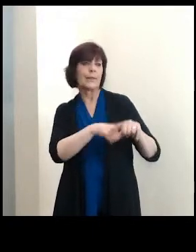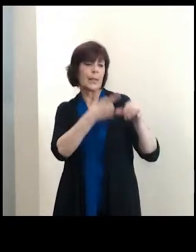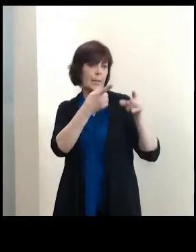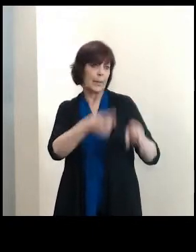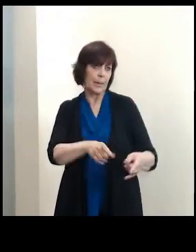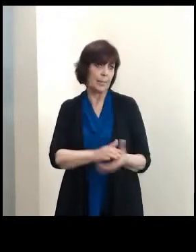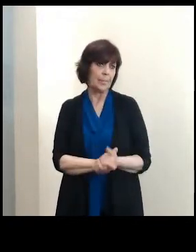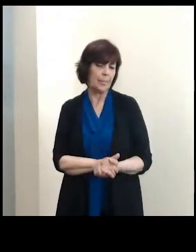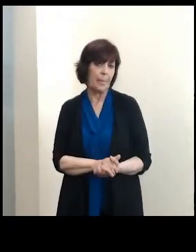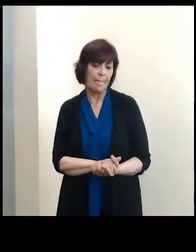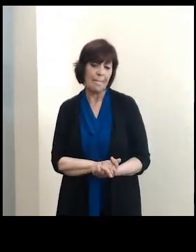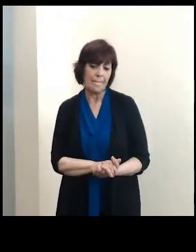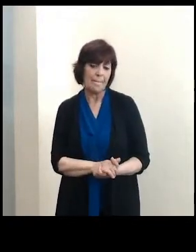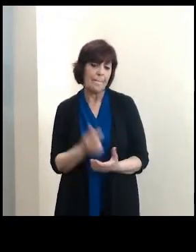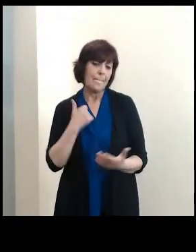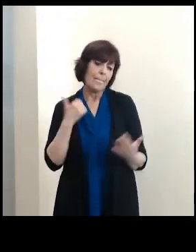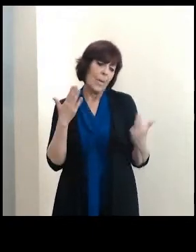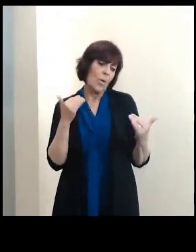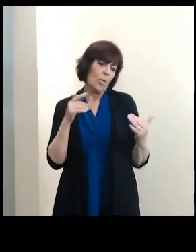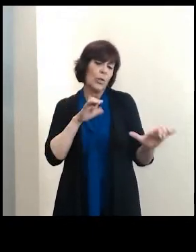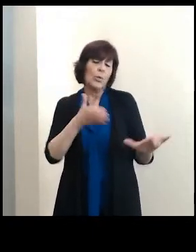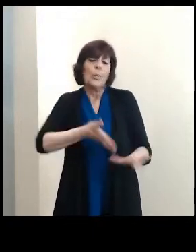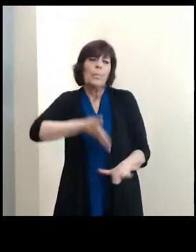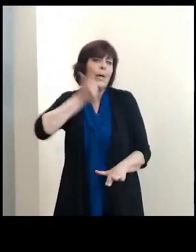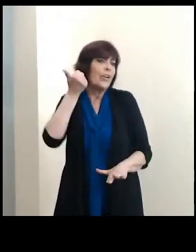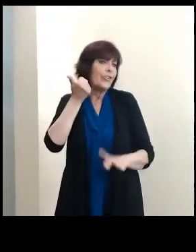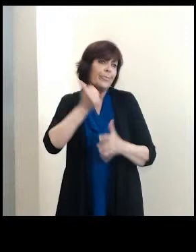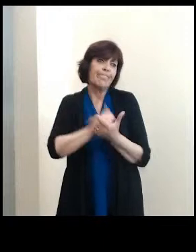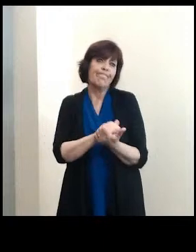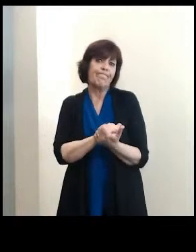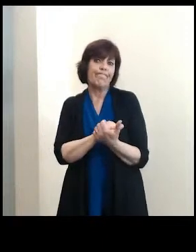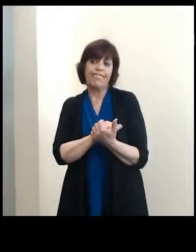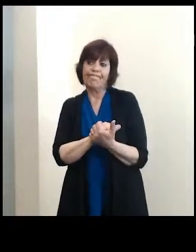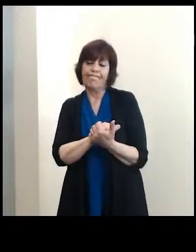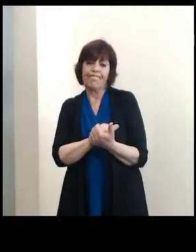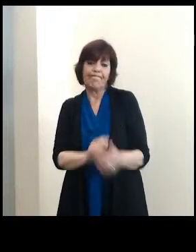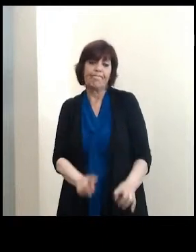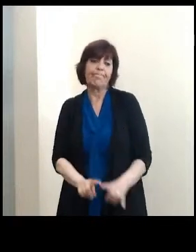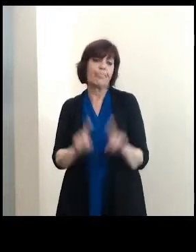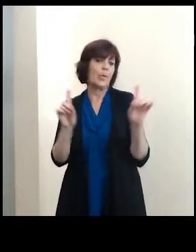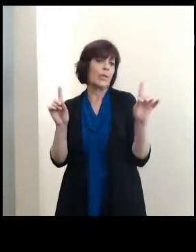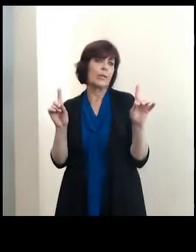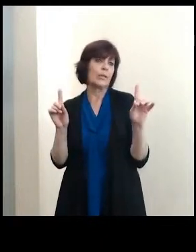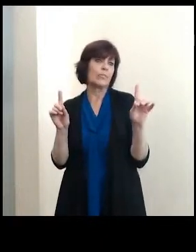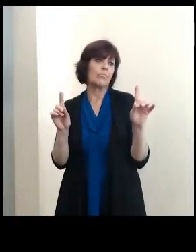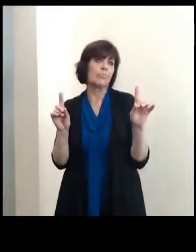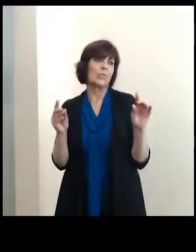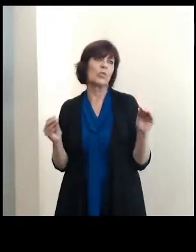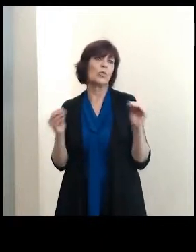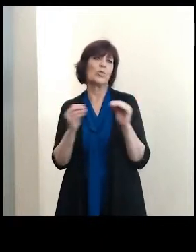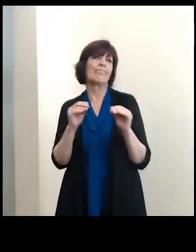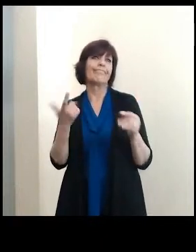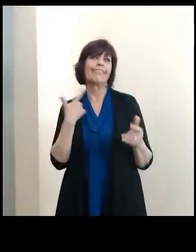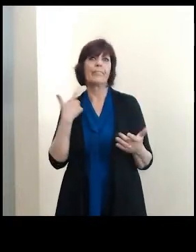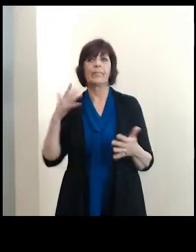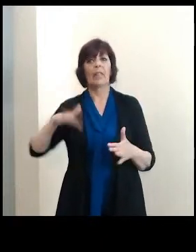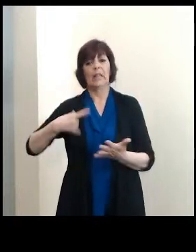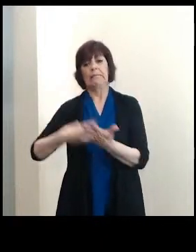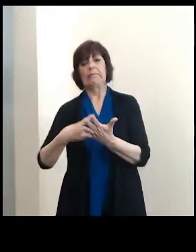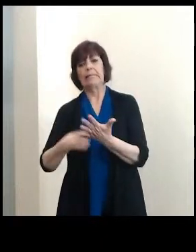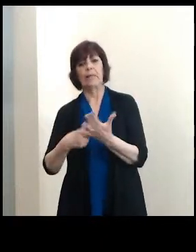situation, and I just hope we could do better as a community. But there has been no talk of further restrictions at this